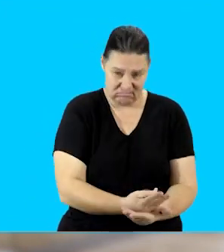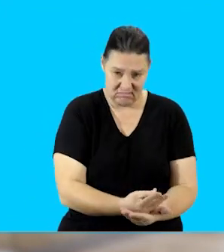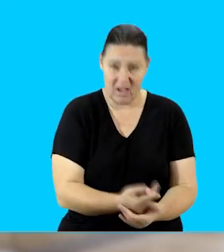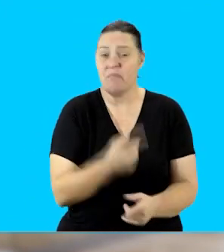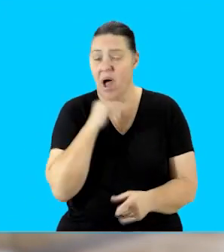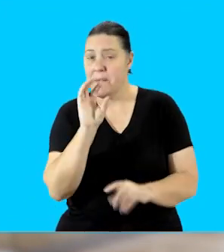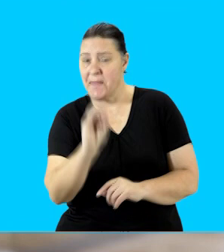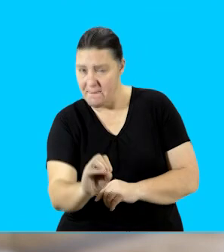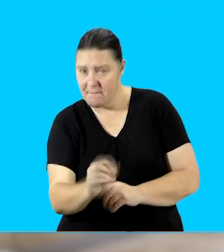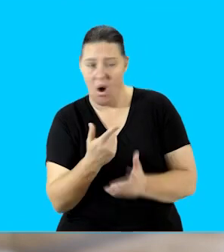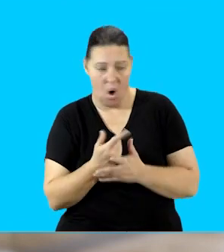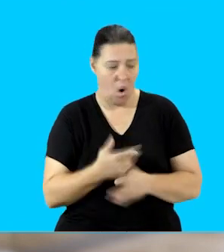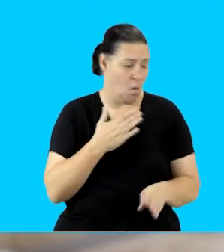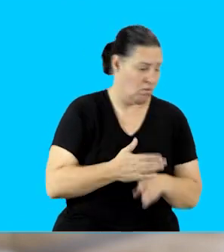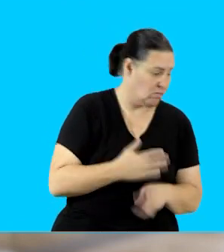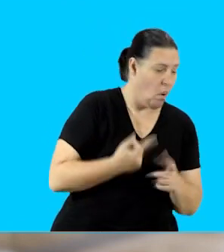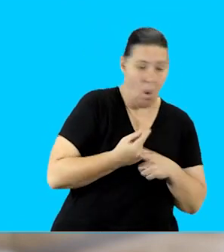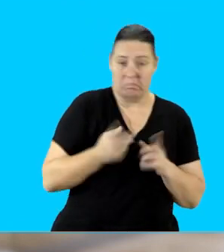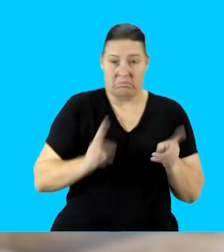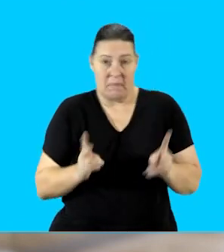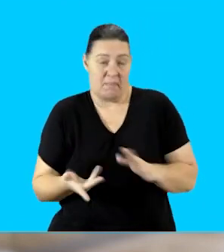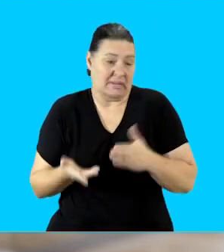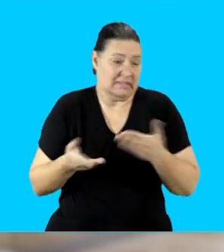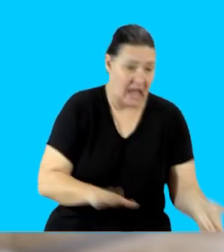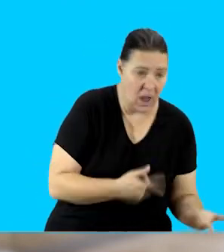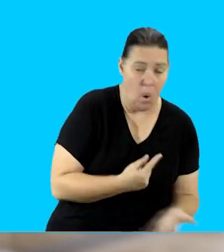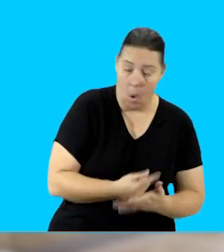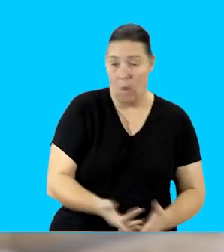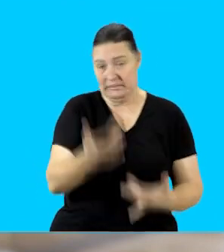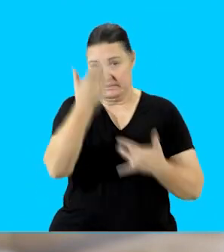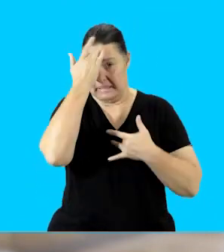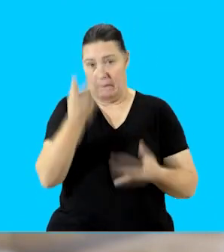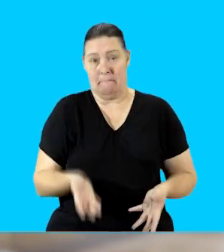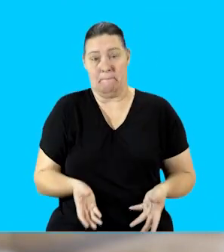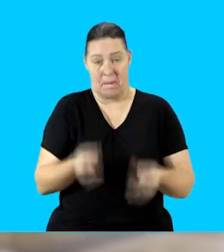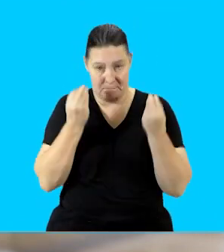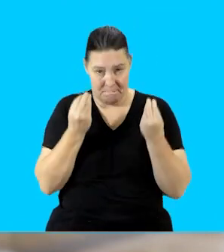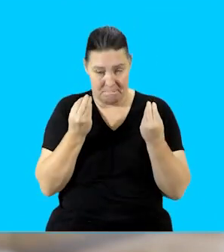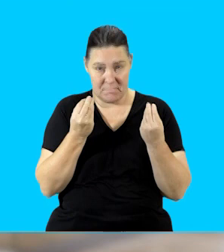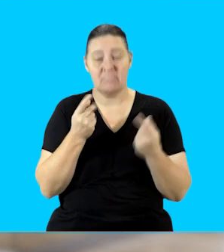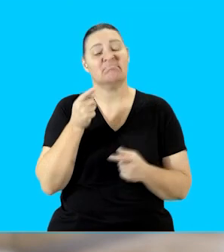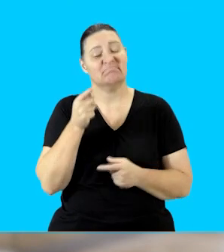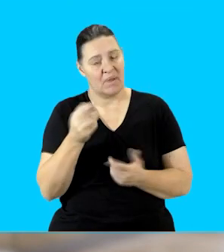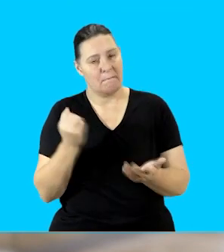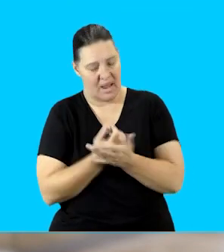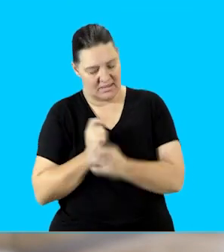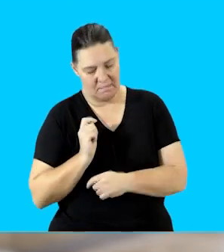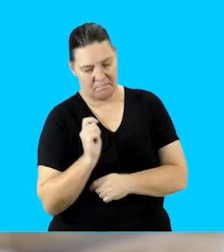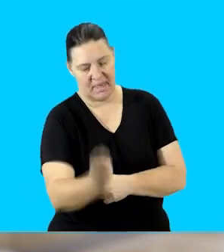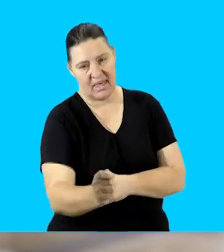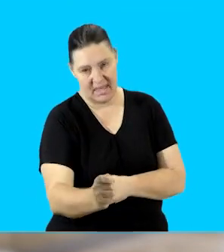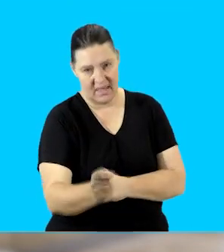workplace while performing their duties, or they die, or they contract diseases, so they have to